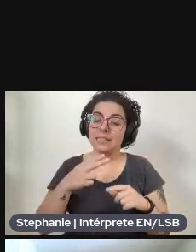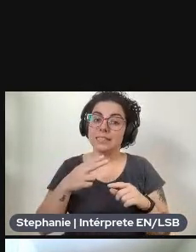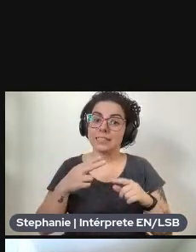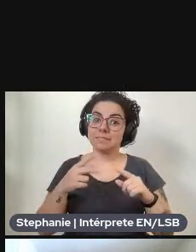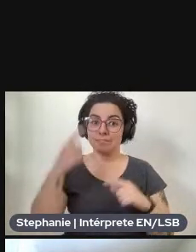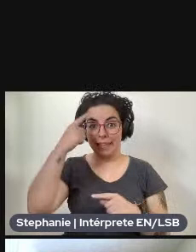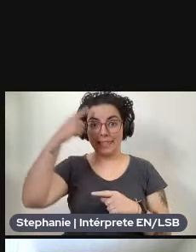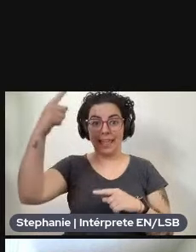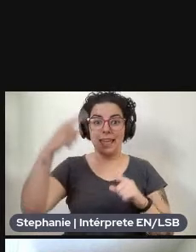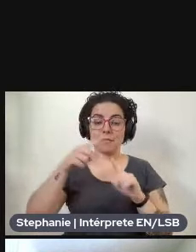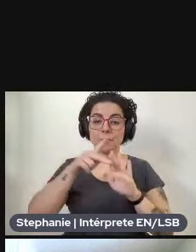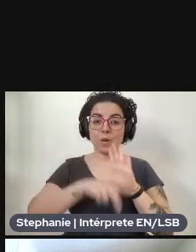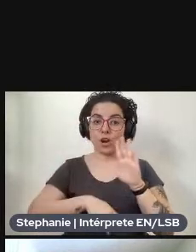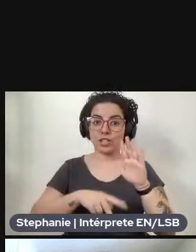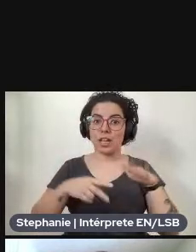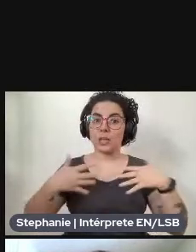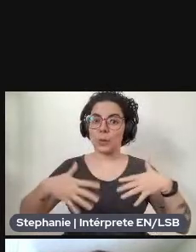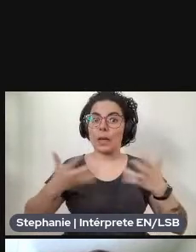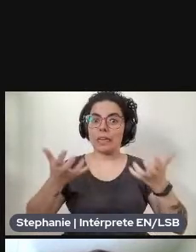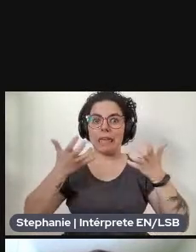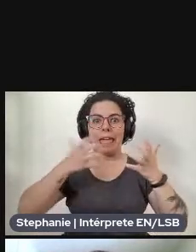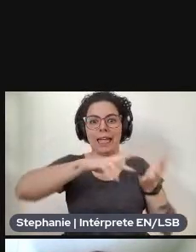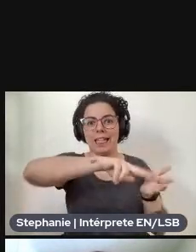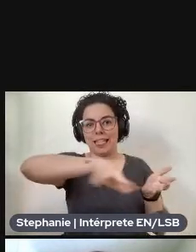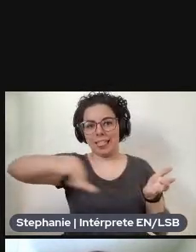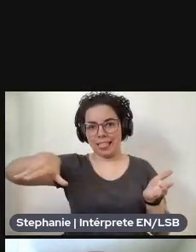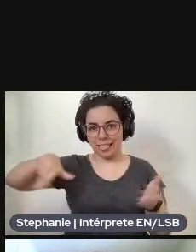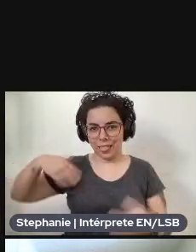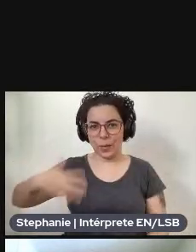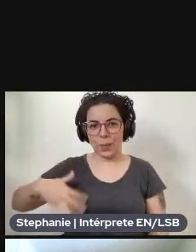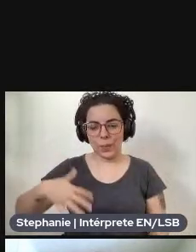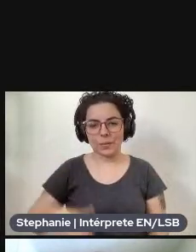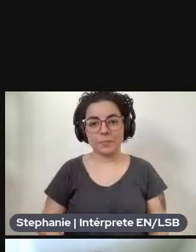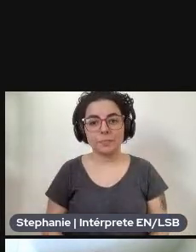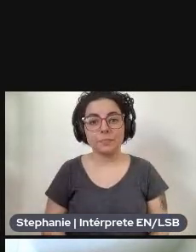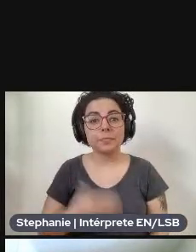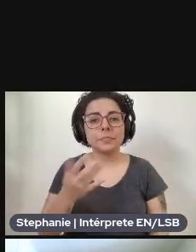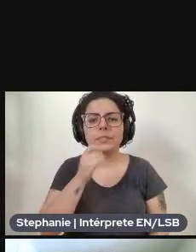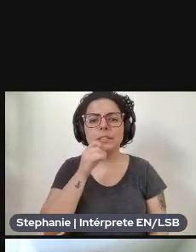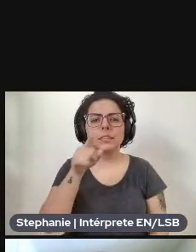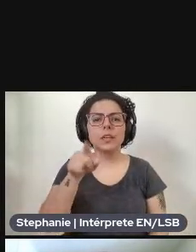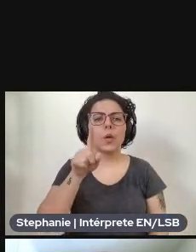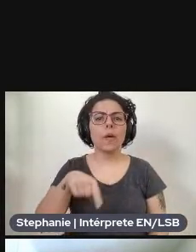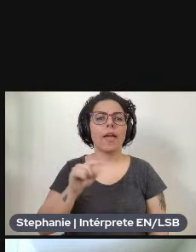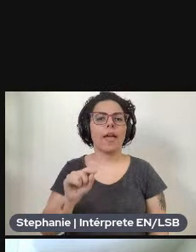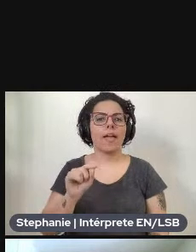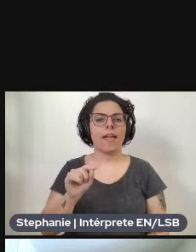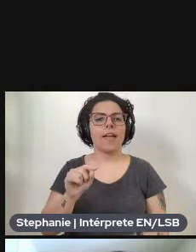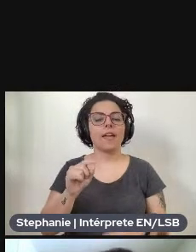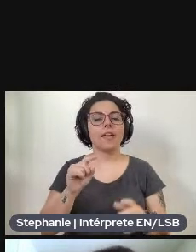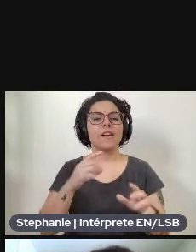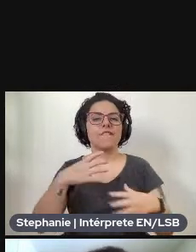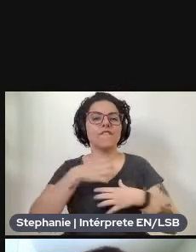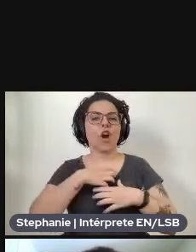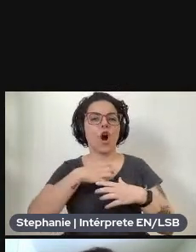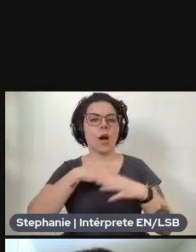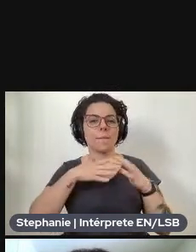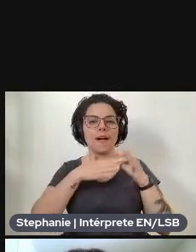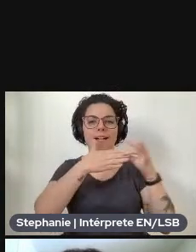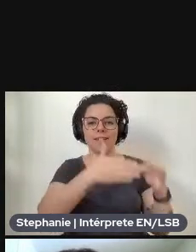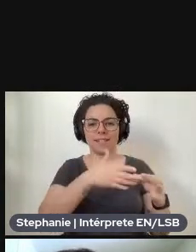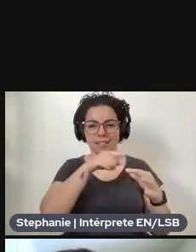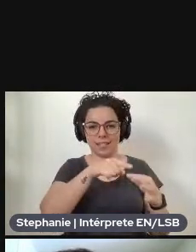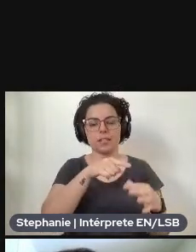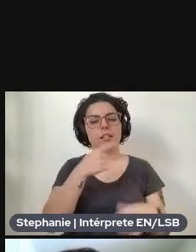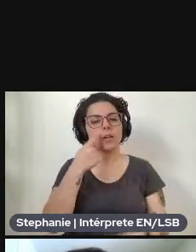FTG is a form-oriented approach. What does that mean? Look at 12a, me pasas la miel,